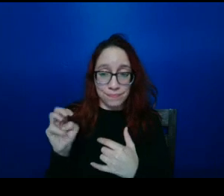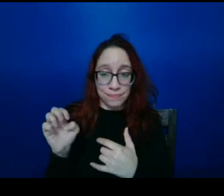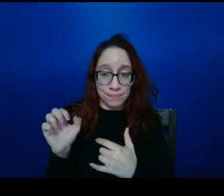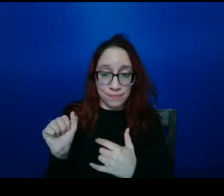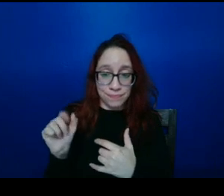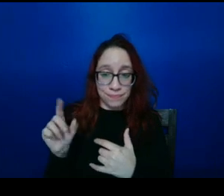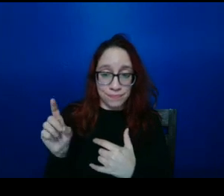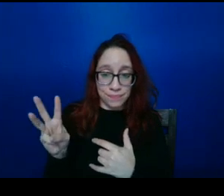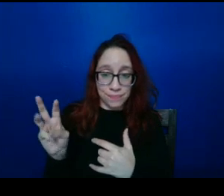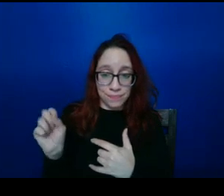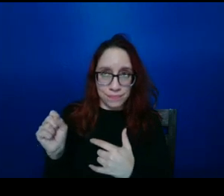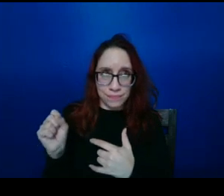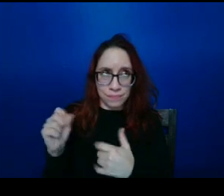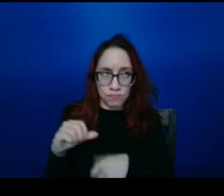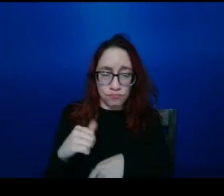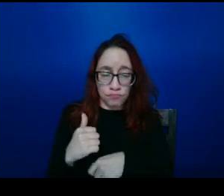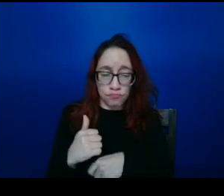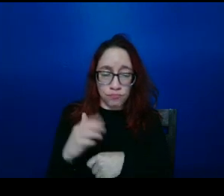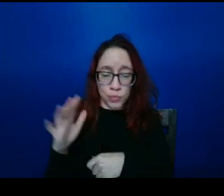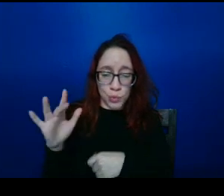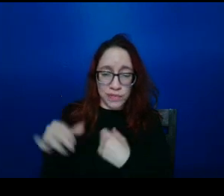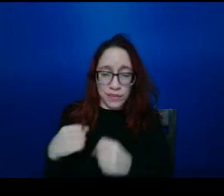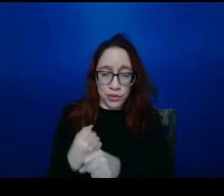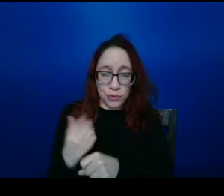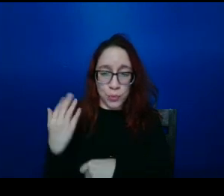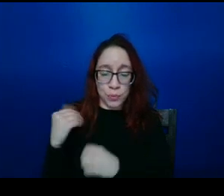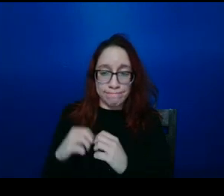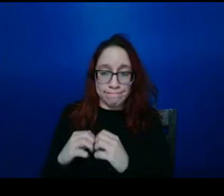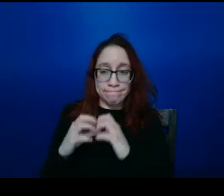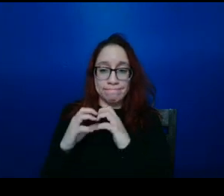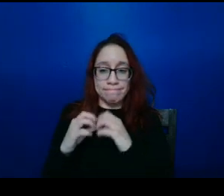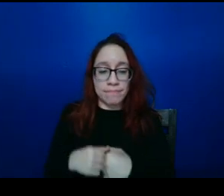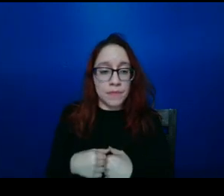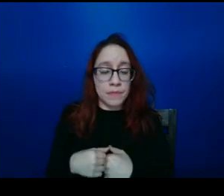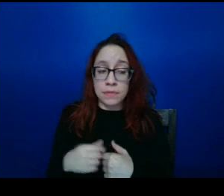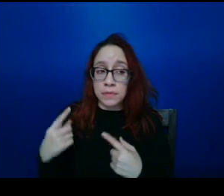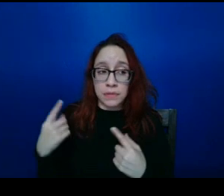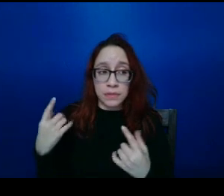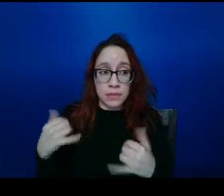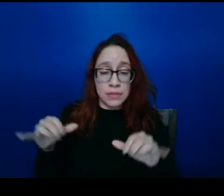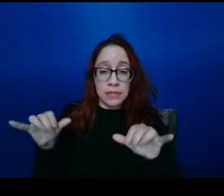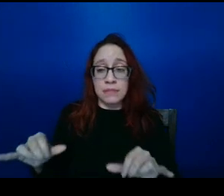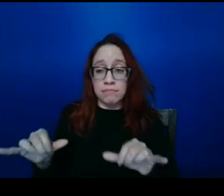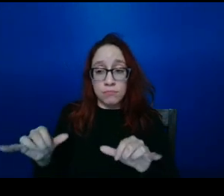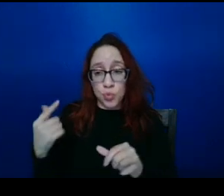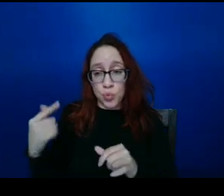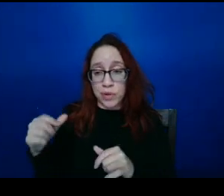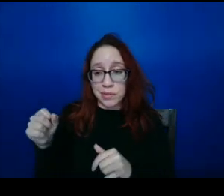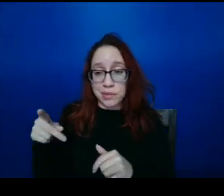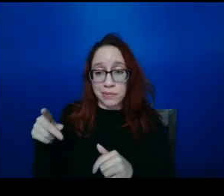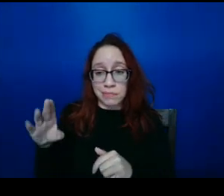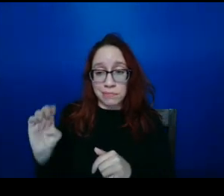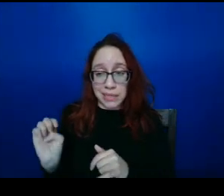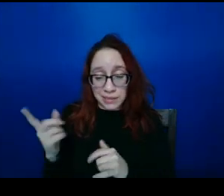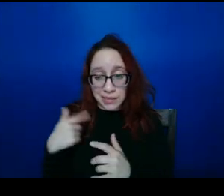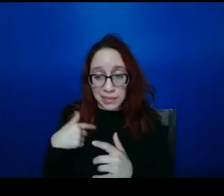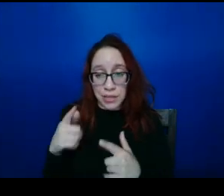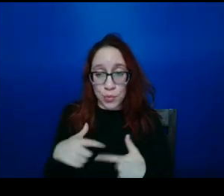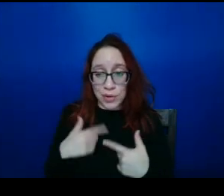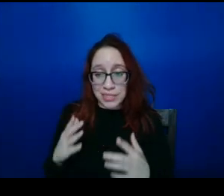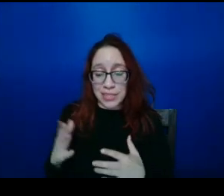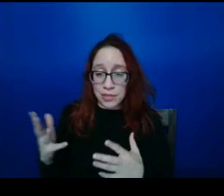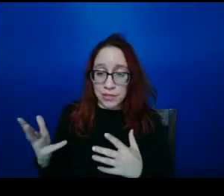built 25-ish years ago, it has stayed a green space, and it's something that the residents